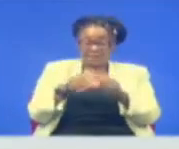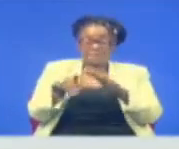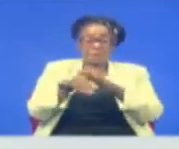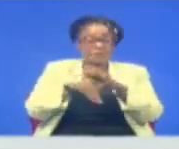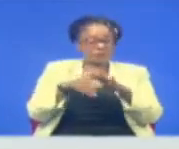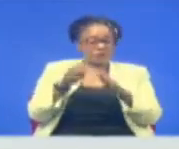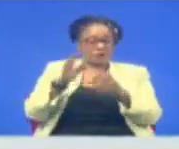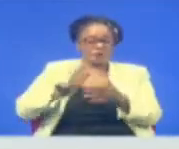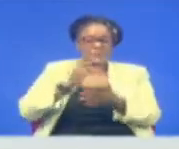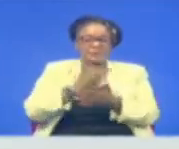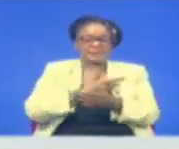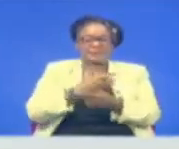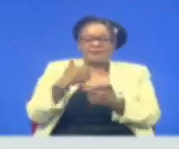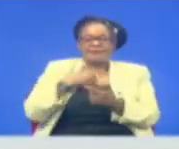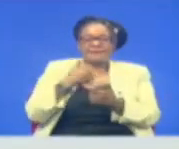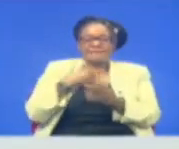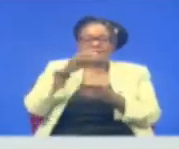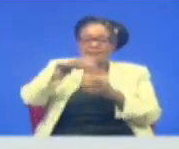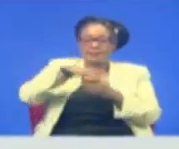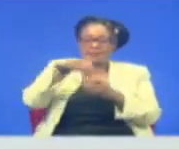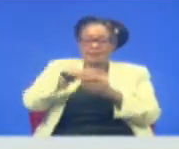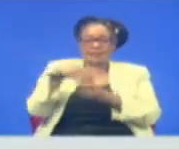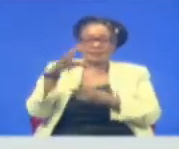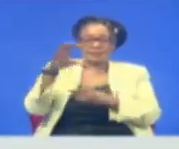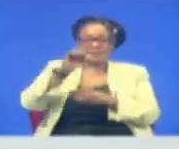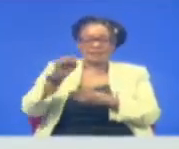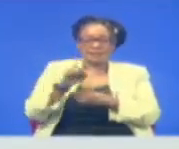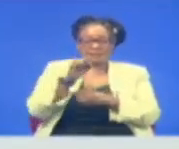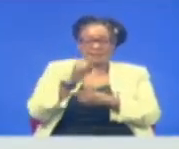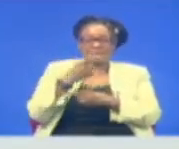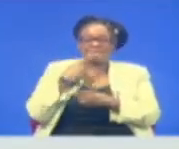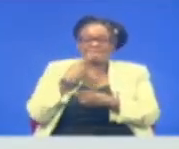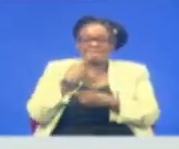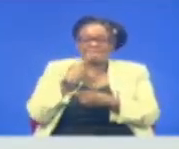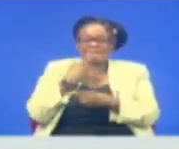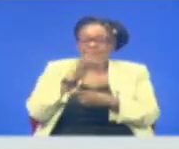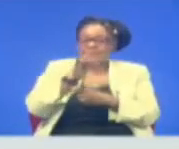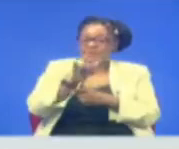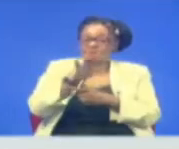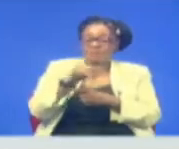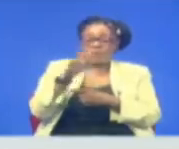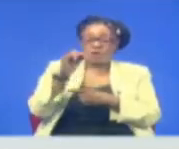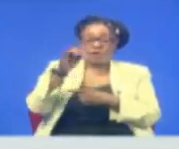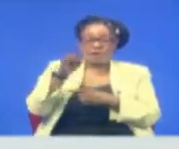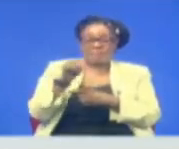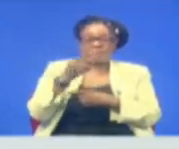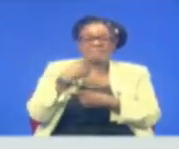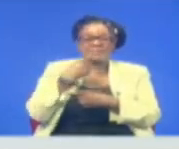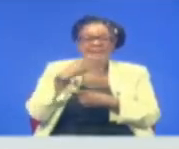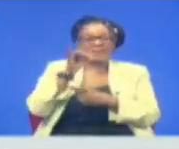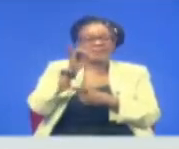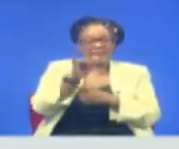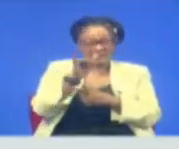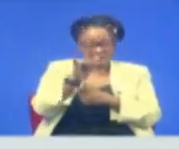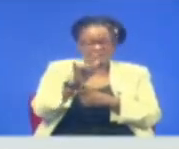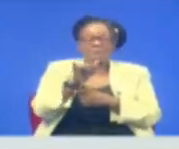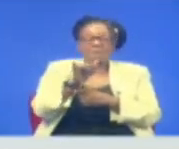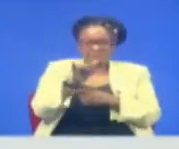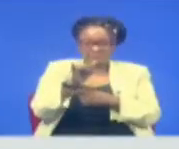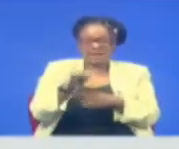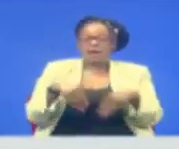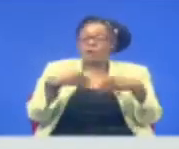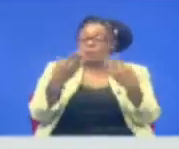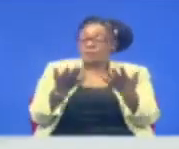defense of Interior PS Karanja Kibicho over an outburst from ODM, saying his efforts this far are what have helped the